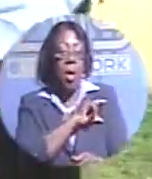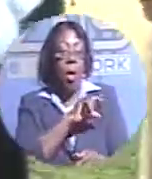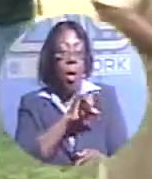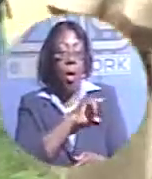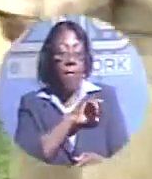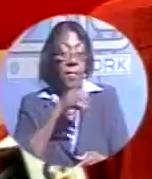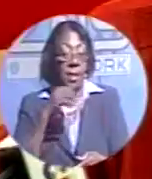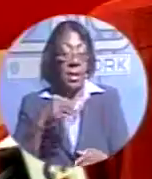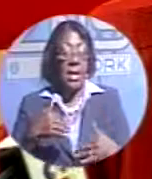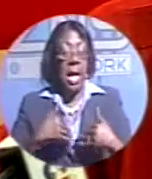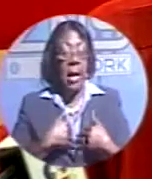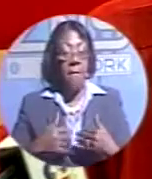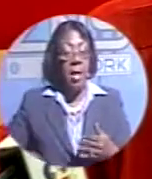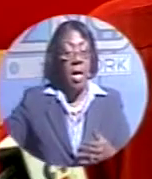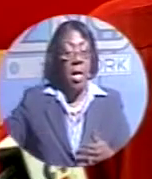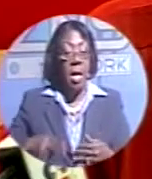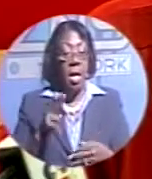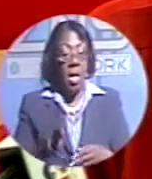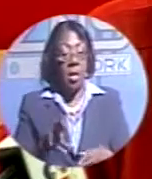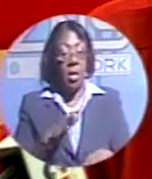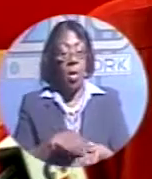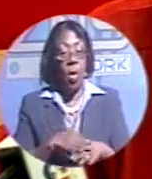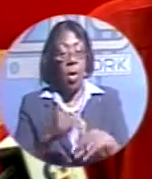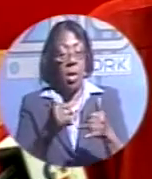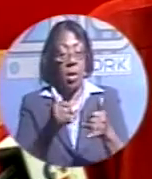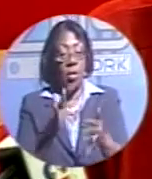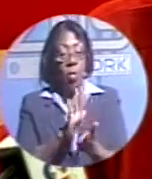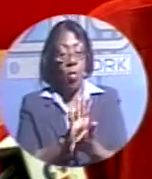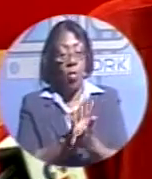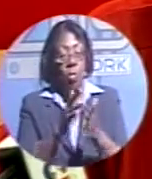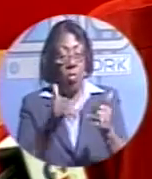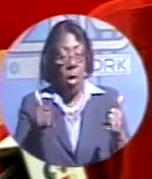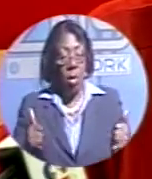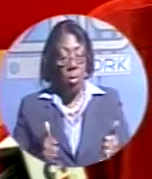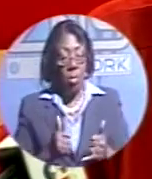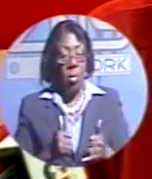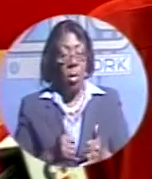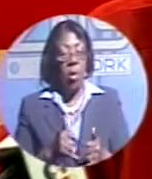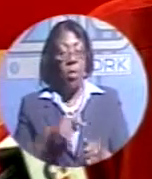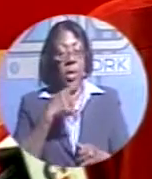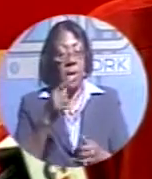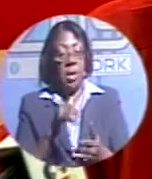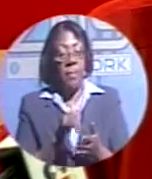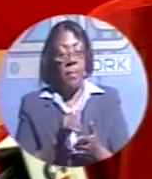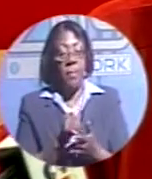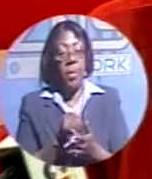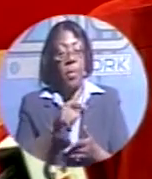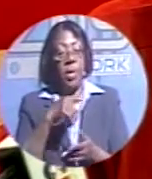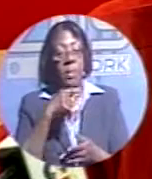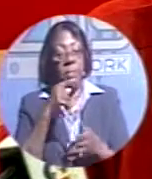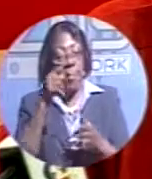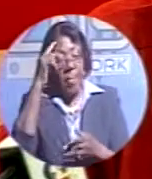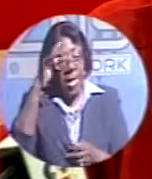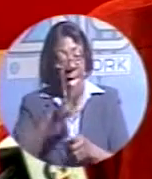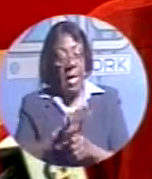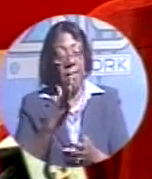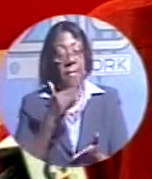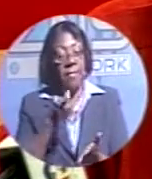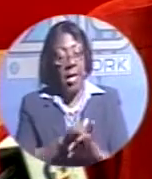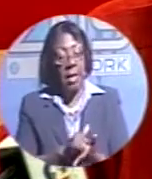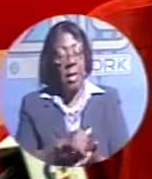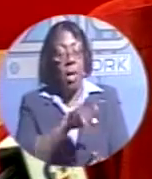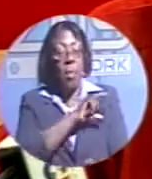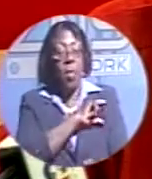Movement fully endorses the need for security officers to be posted at some of our schools, which have been harassed